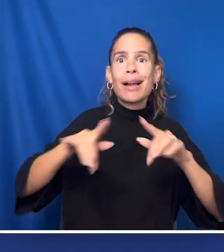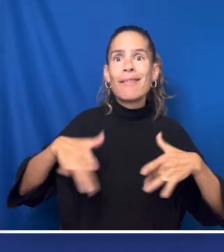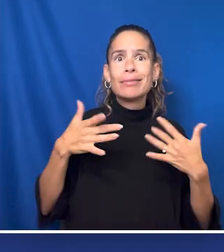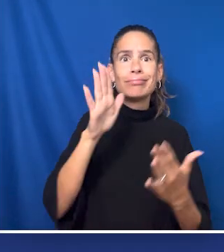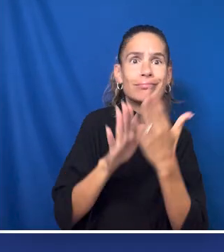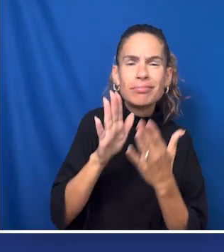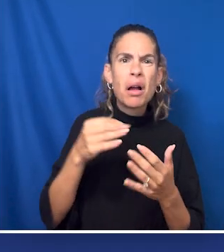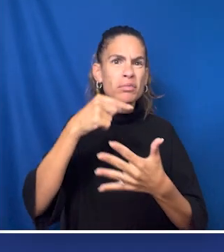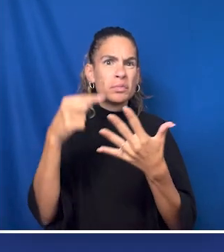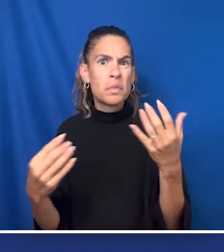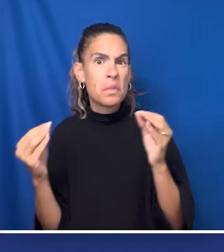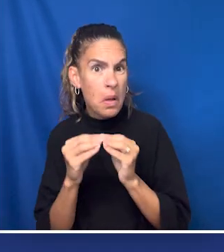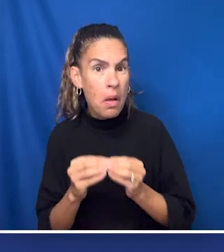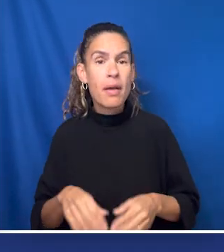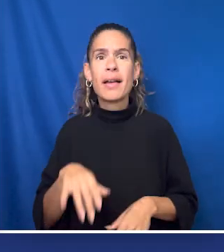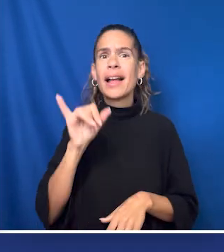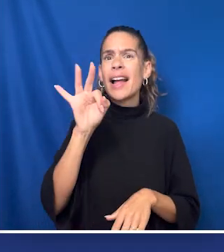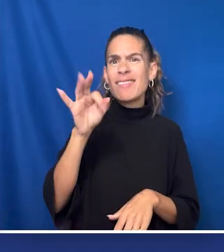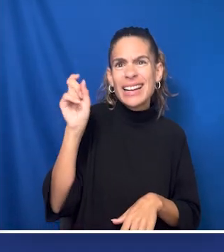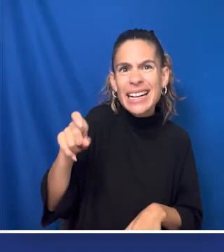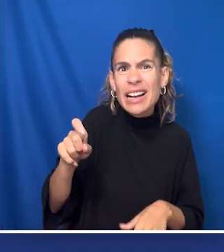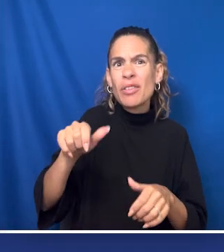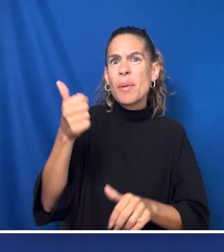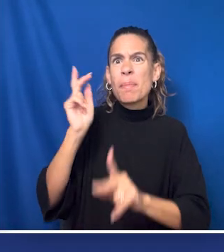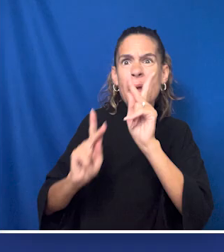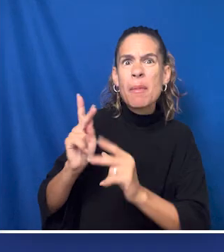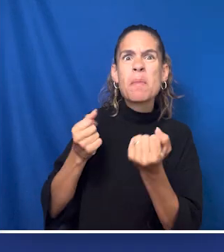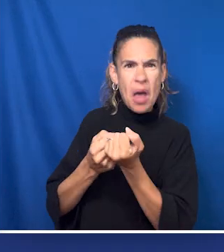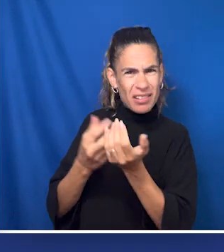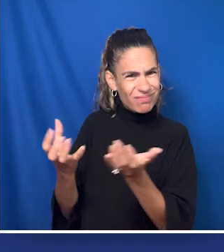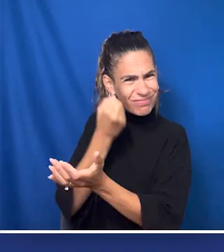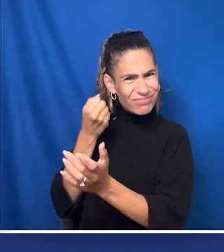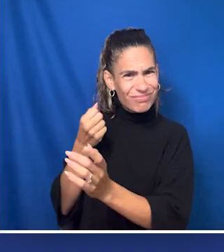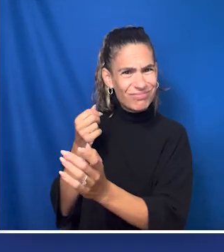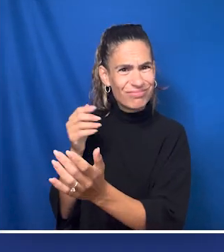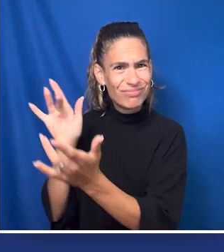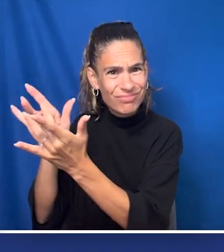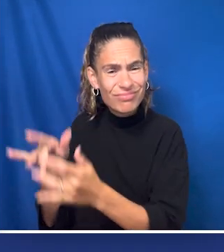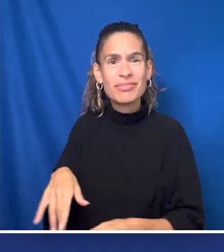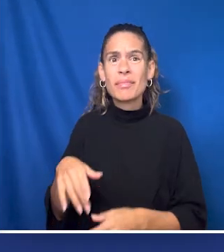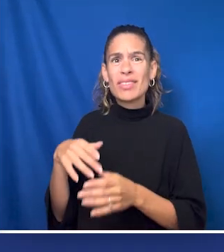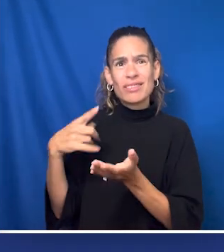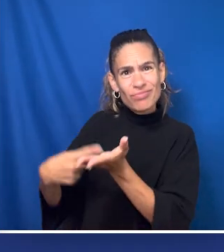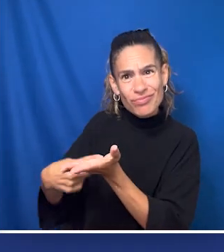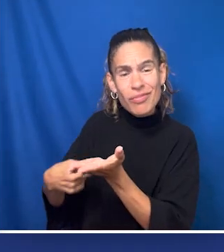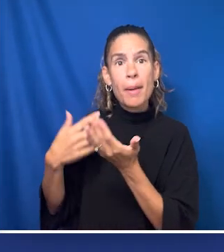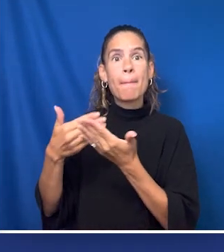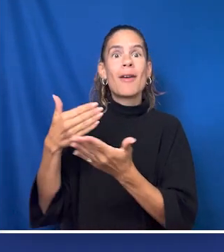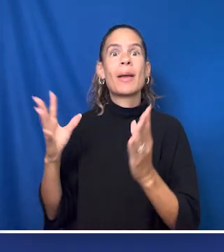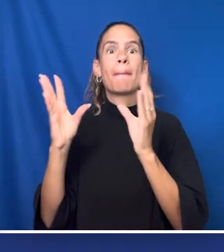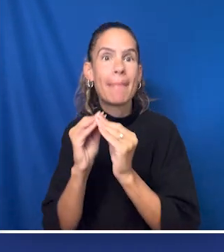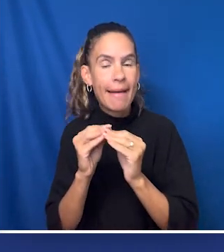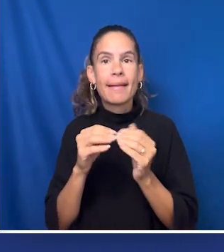events, and more. You may also need to find support from other people to help you with your problem. Before you meet with